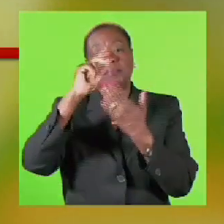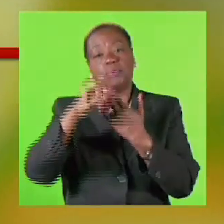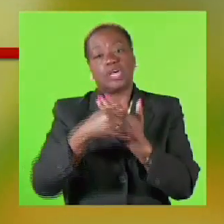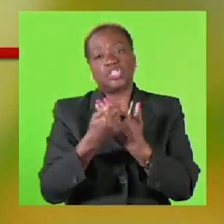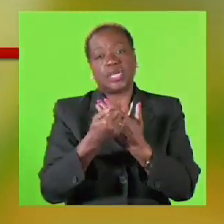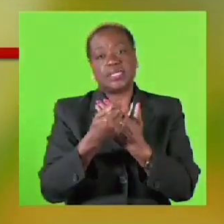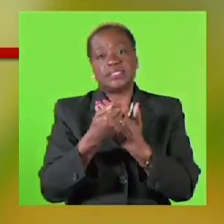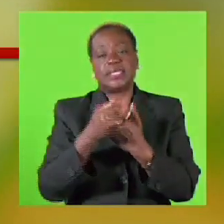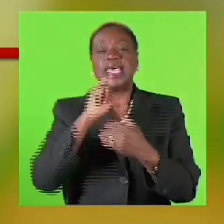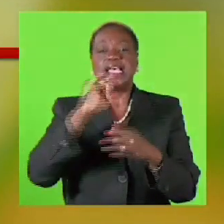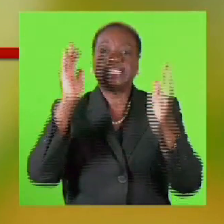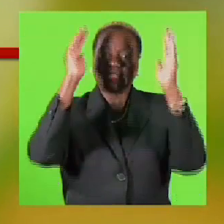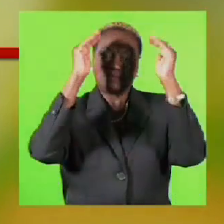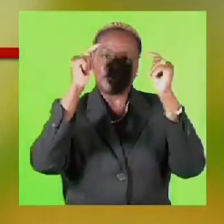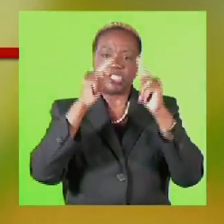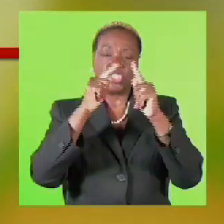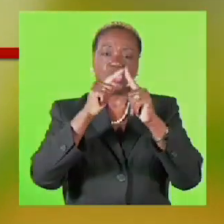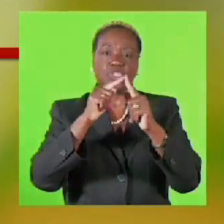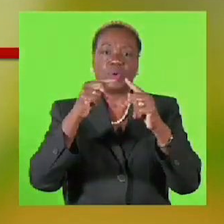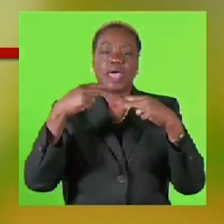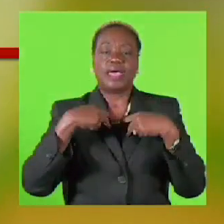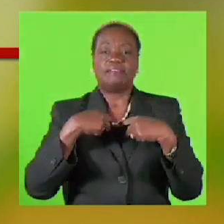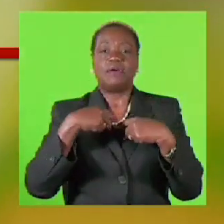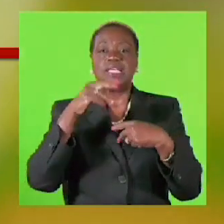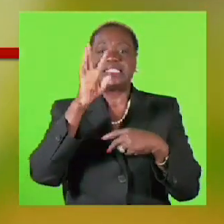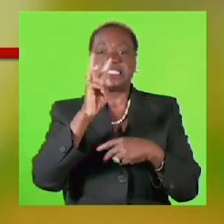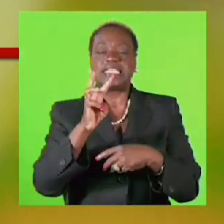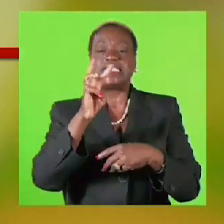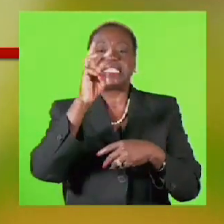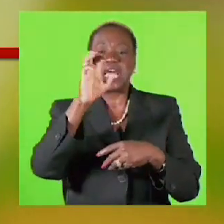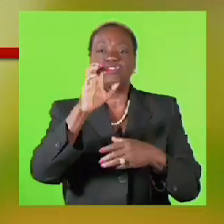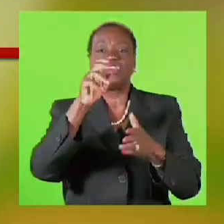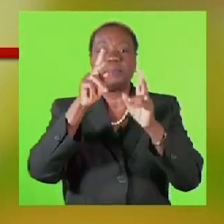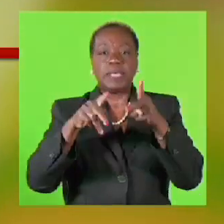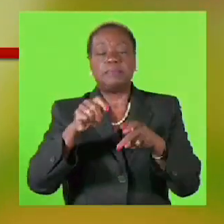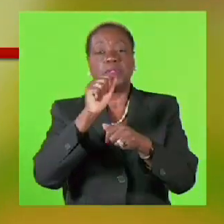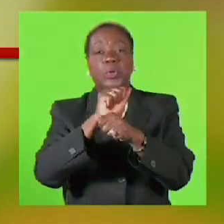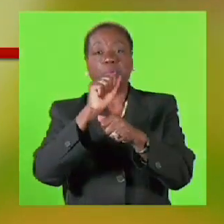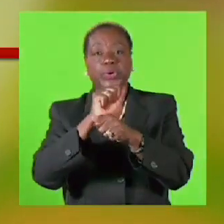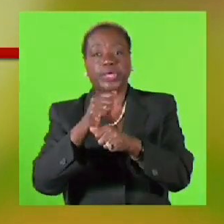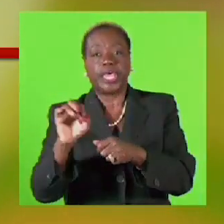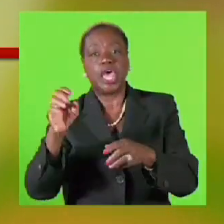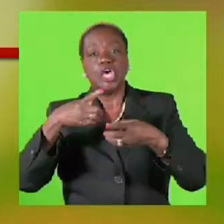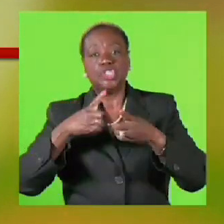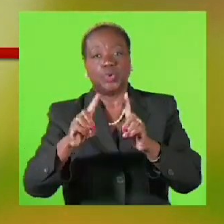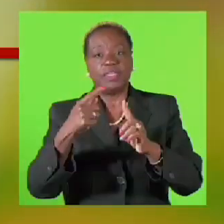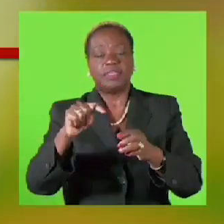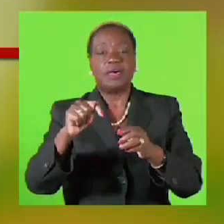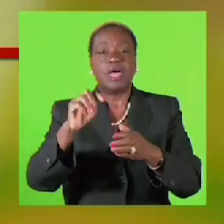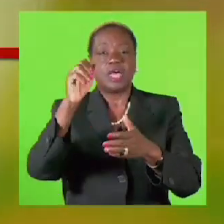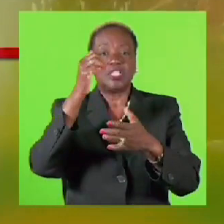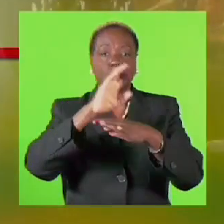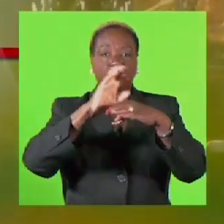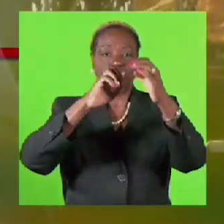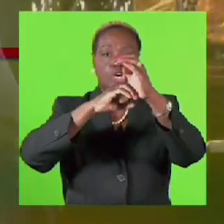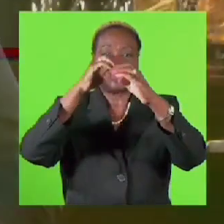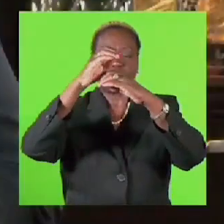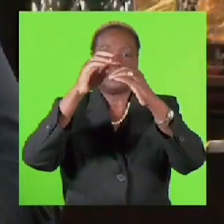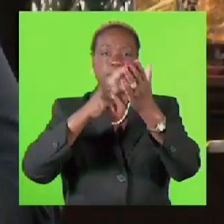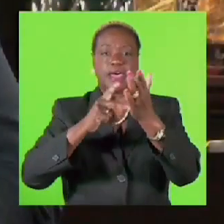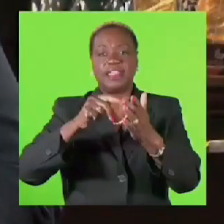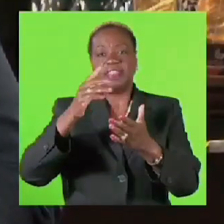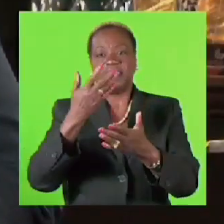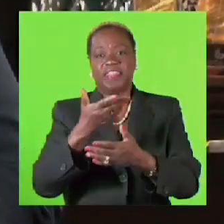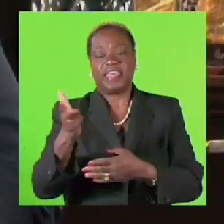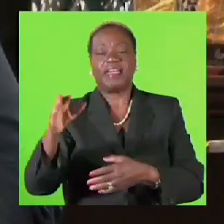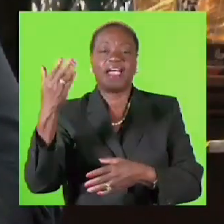people during the construction phase and thereafter. The project will provide